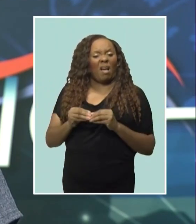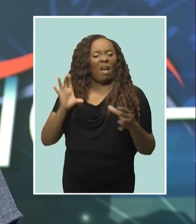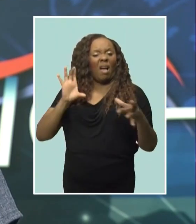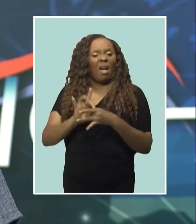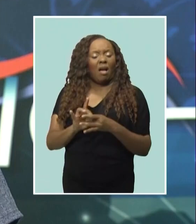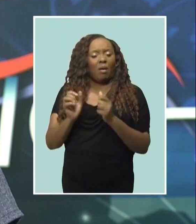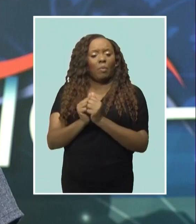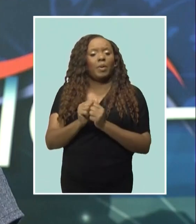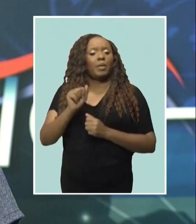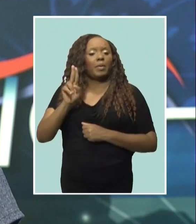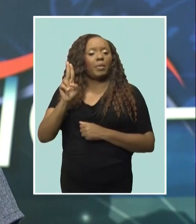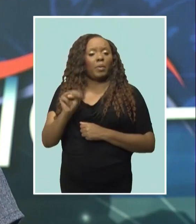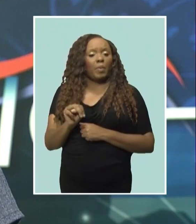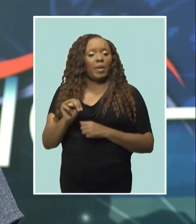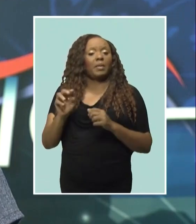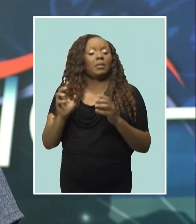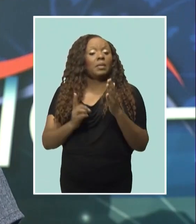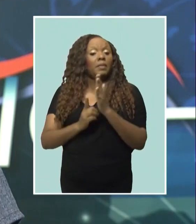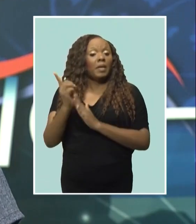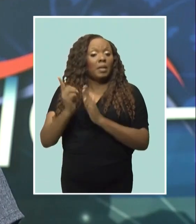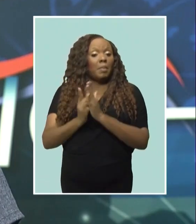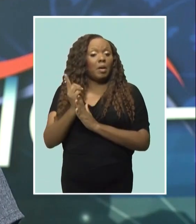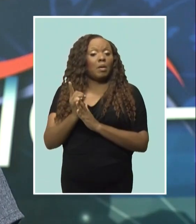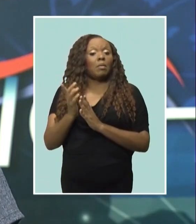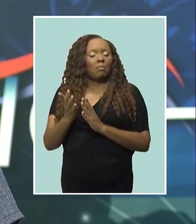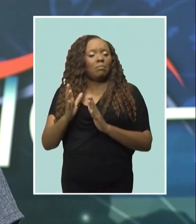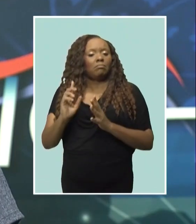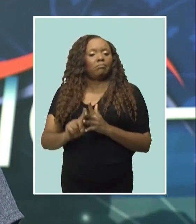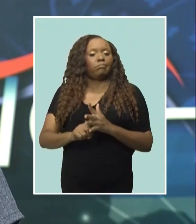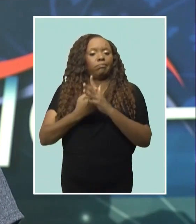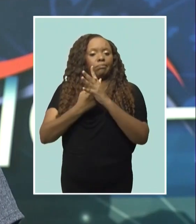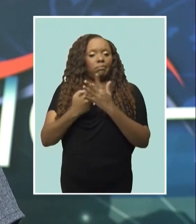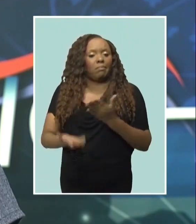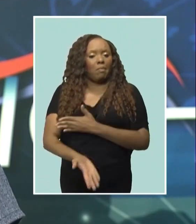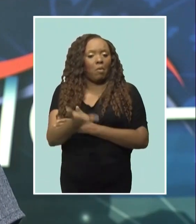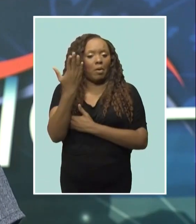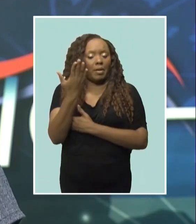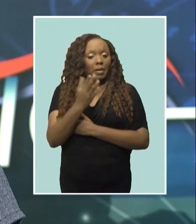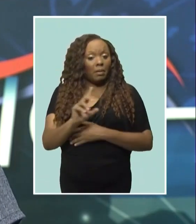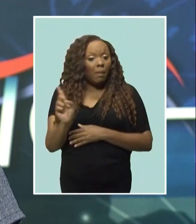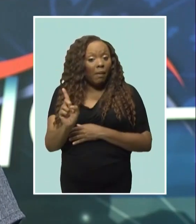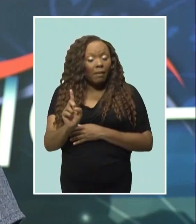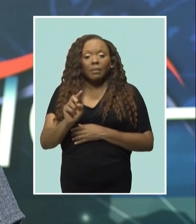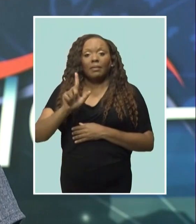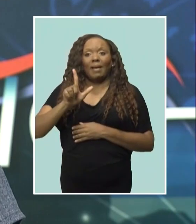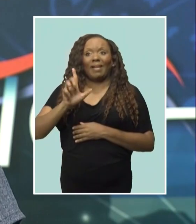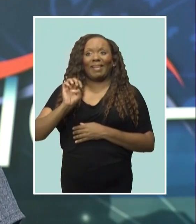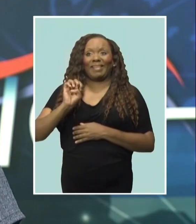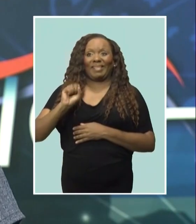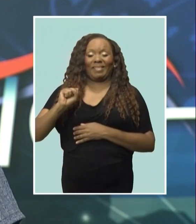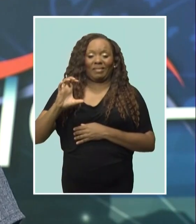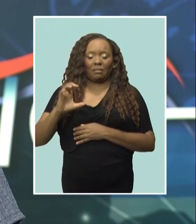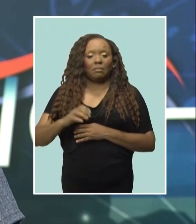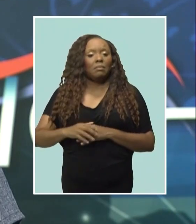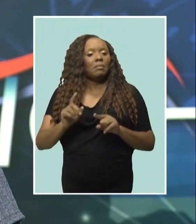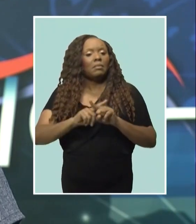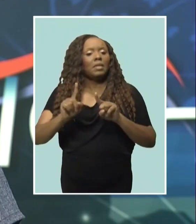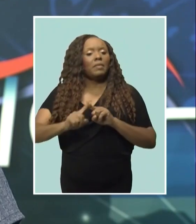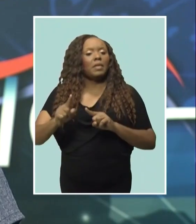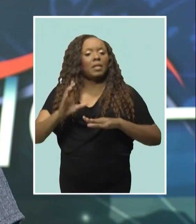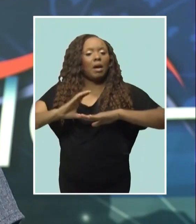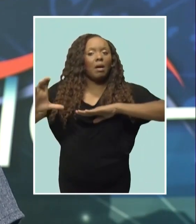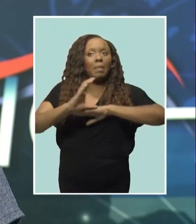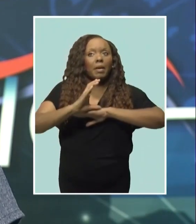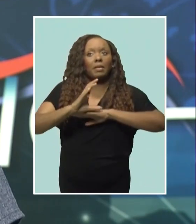or UNCTAD, got underway this morning at the Lloyd Erskine Sandiford Center. Several local, regional, and international dignitaries